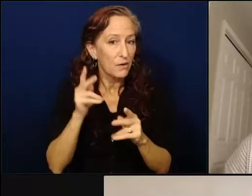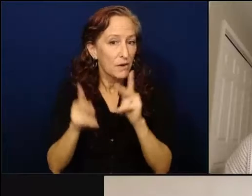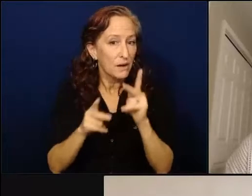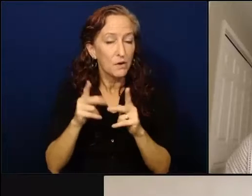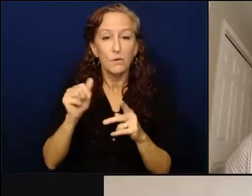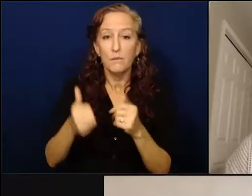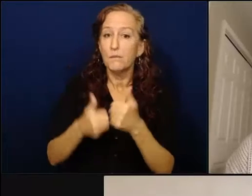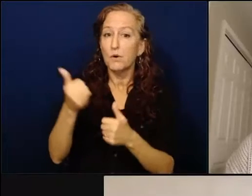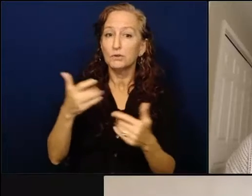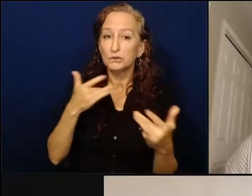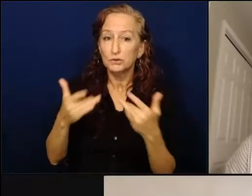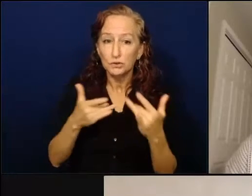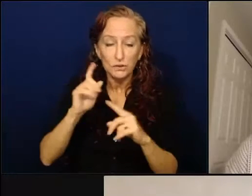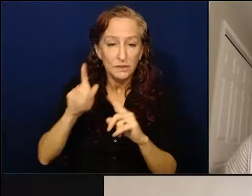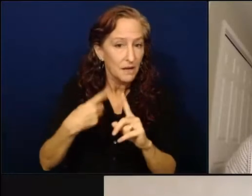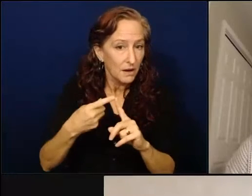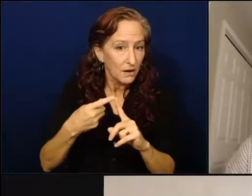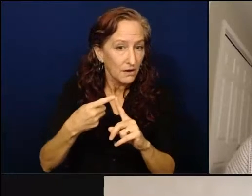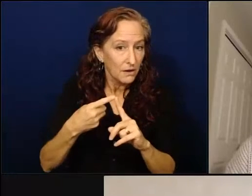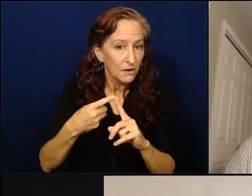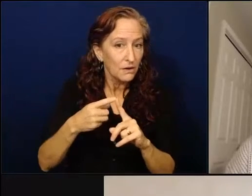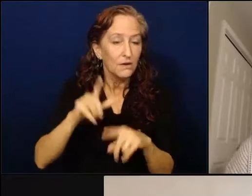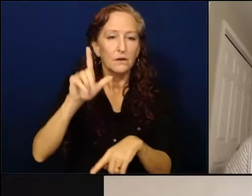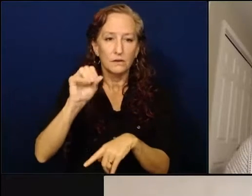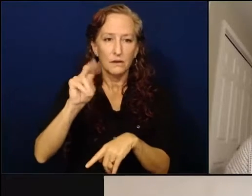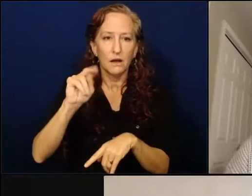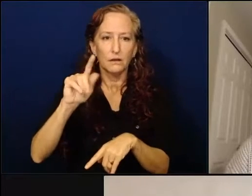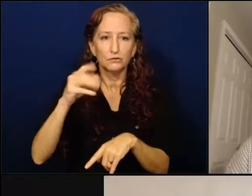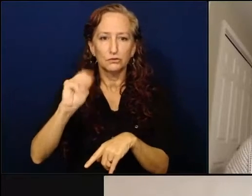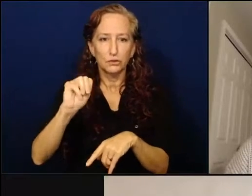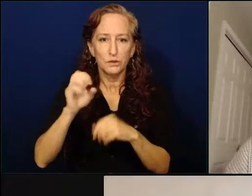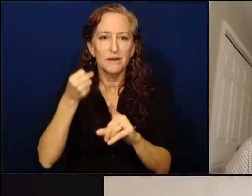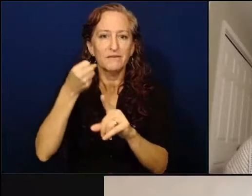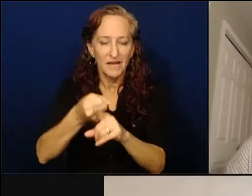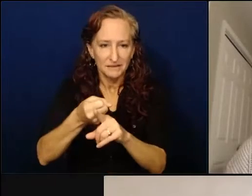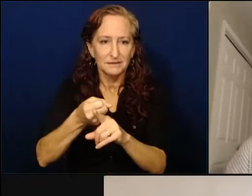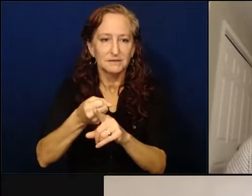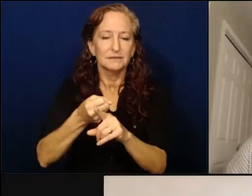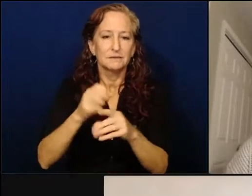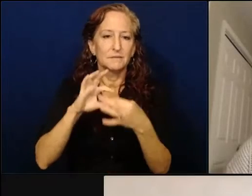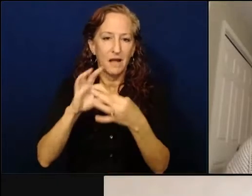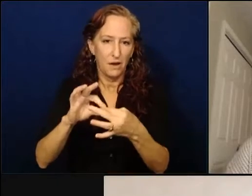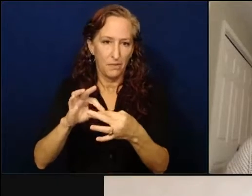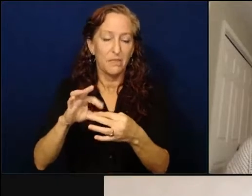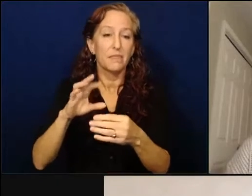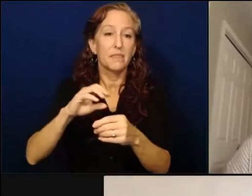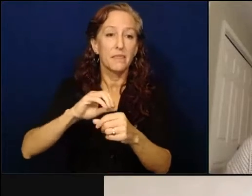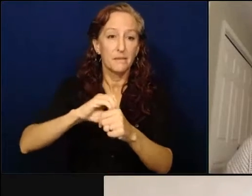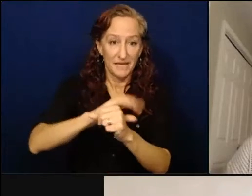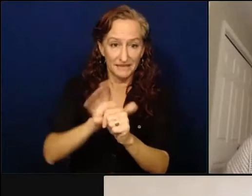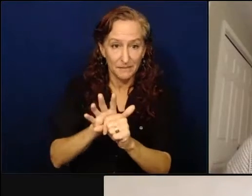concerned about are the long-term effects that the pandemic will have on mental health and